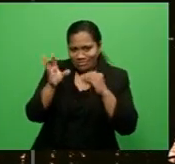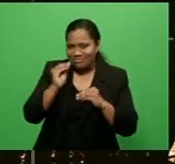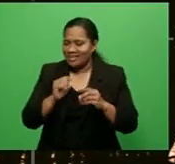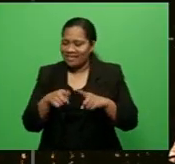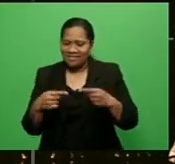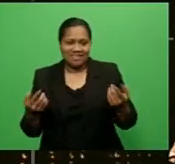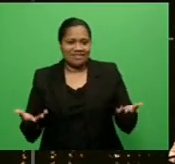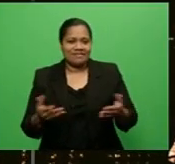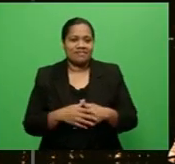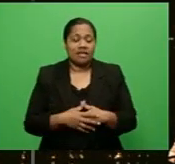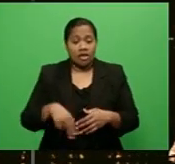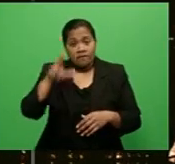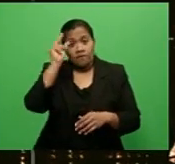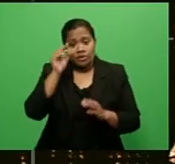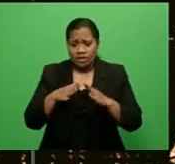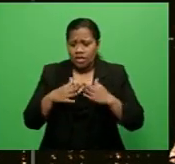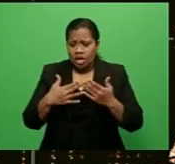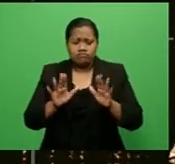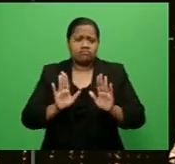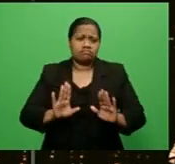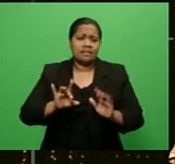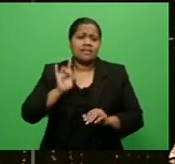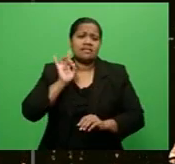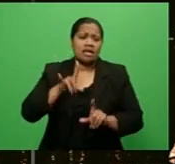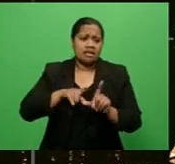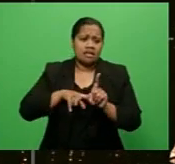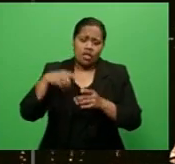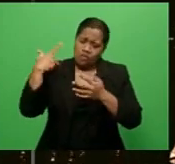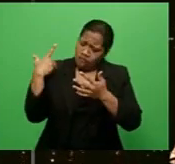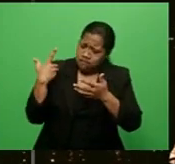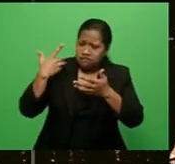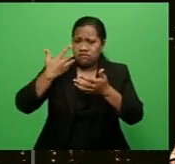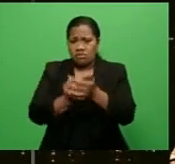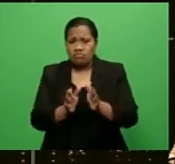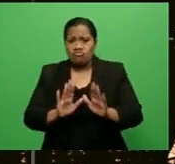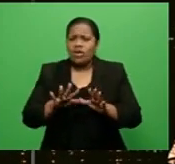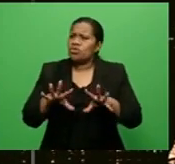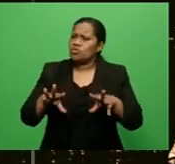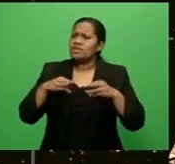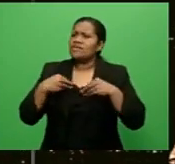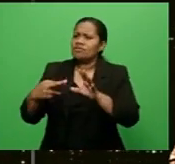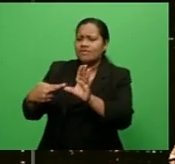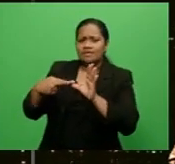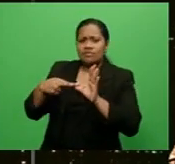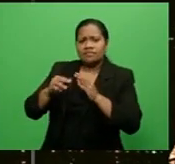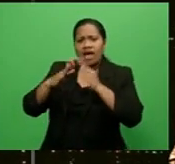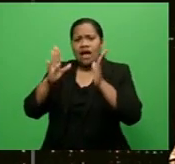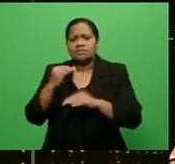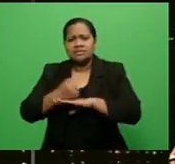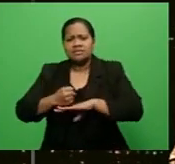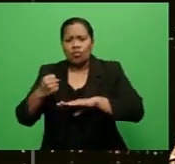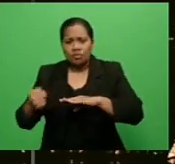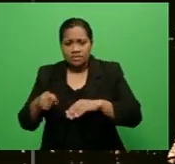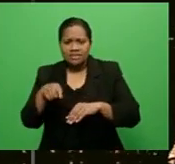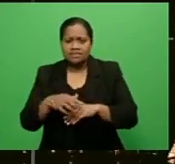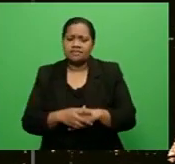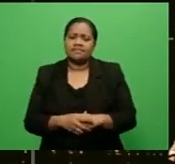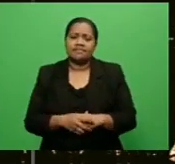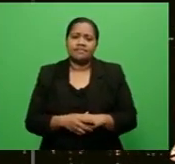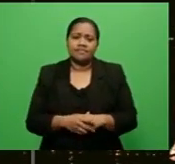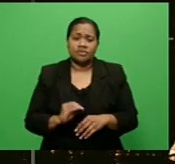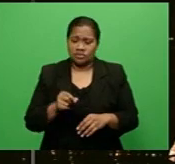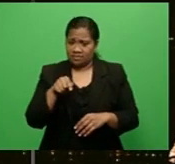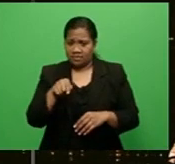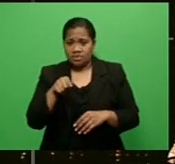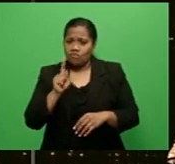Fijians have been waiting for as long as 10 years to receive a response from the Housing Authority on their application for lot allotments. This is one